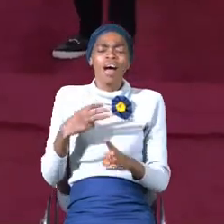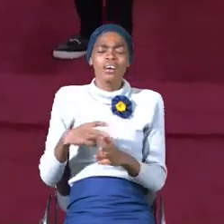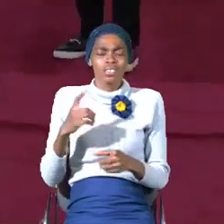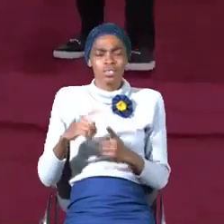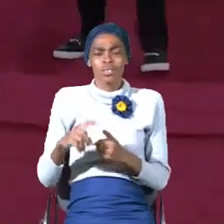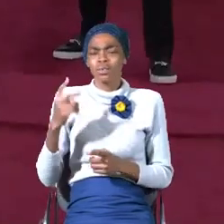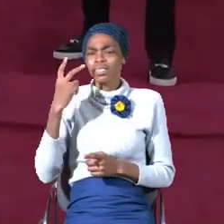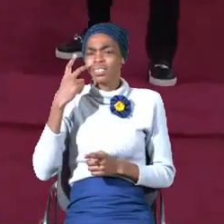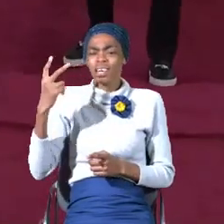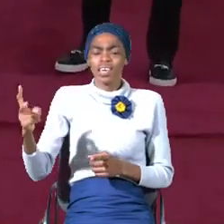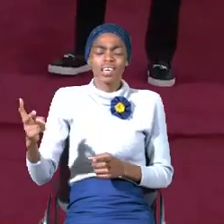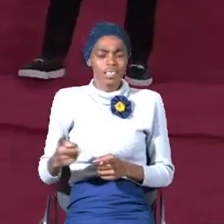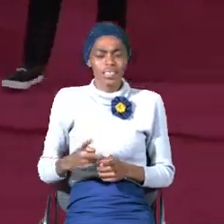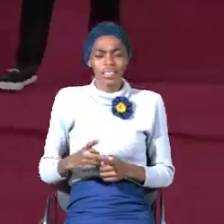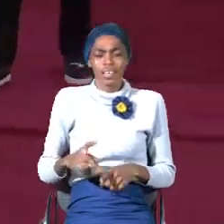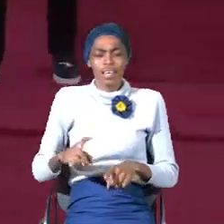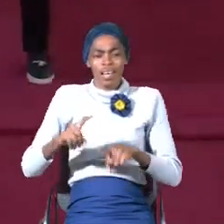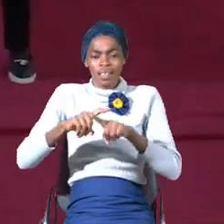to see.